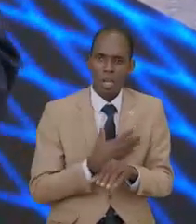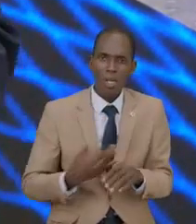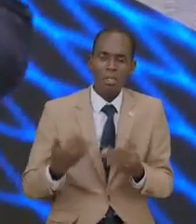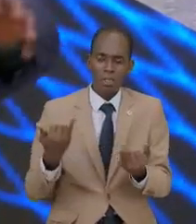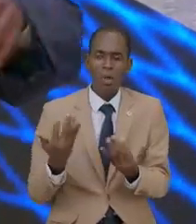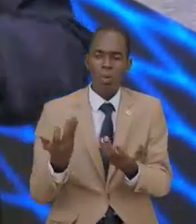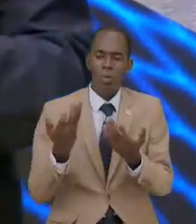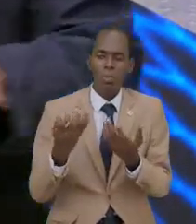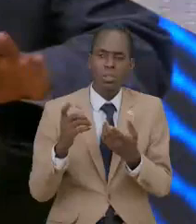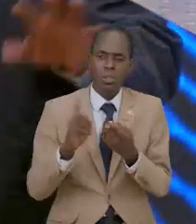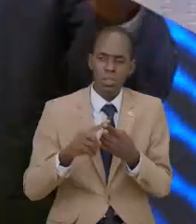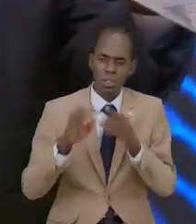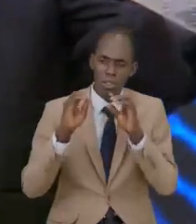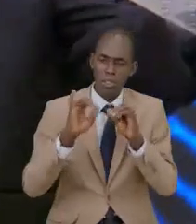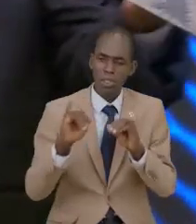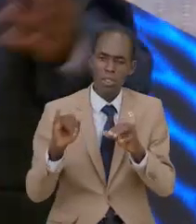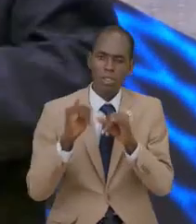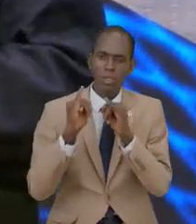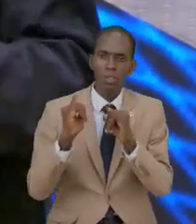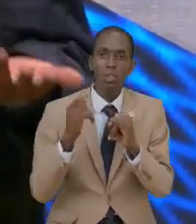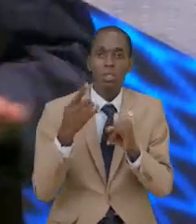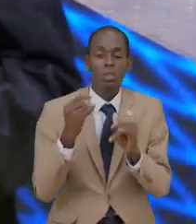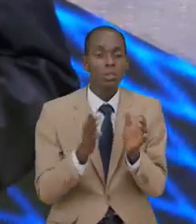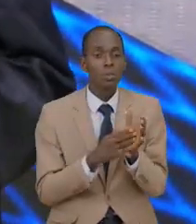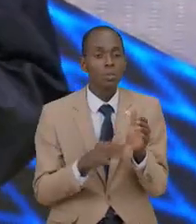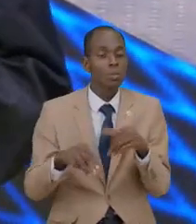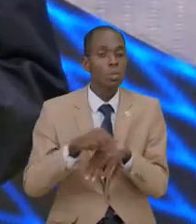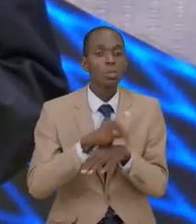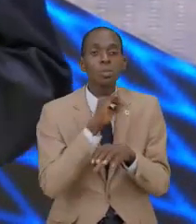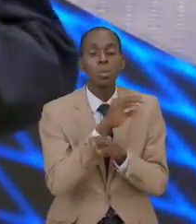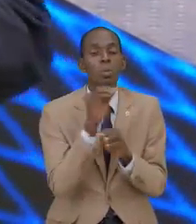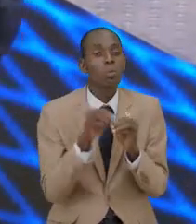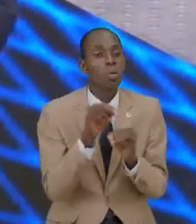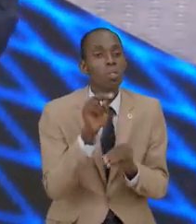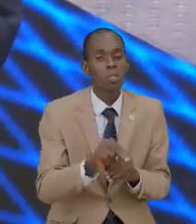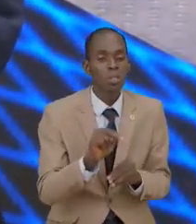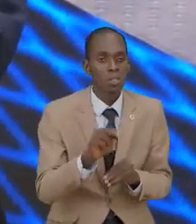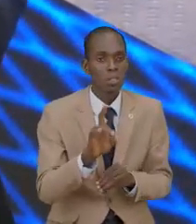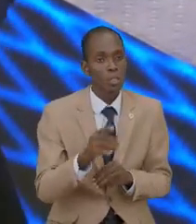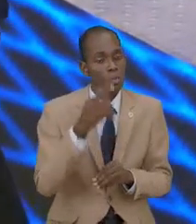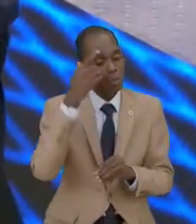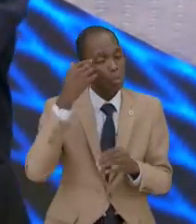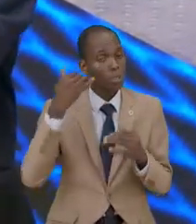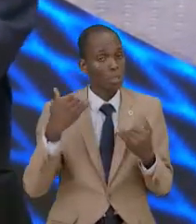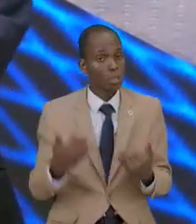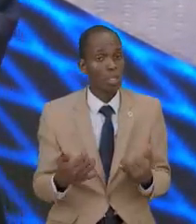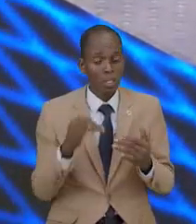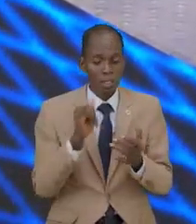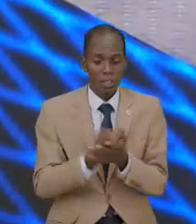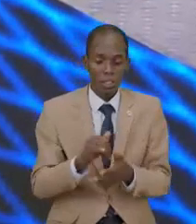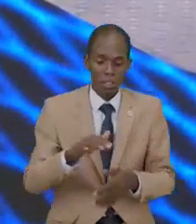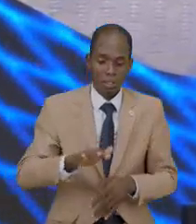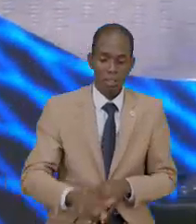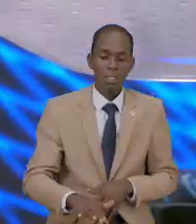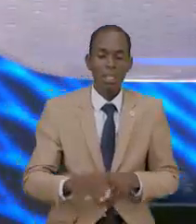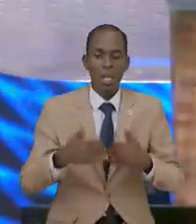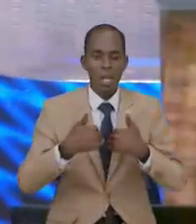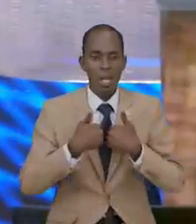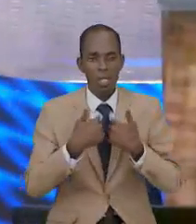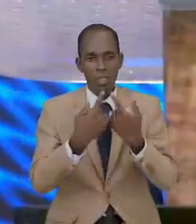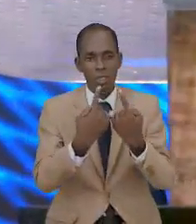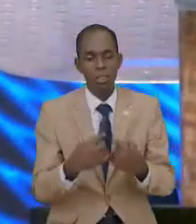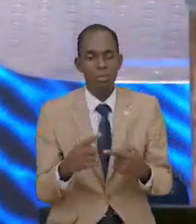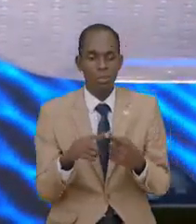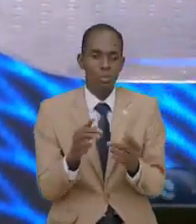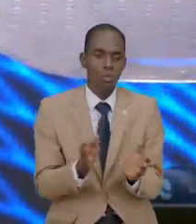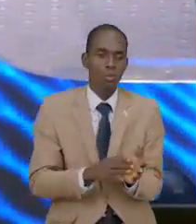wants the teaching, the schoolmaster is no more necessary, because now that child has come to